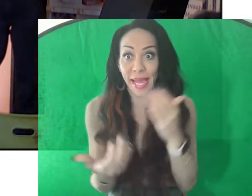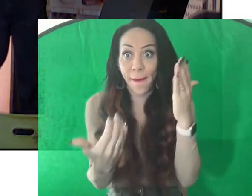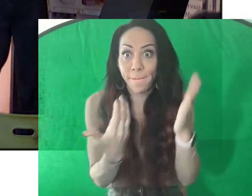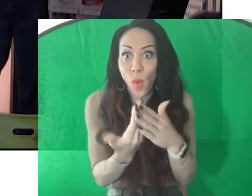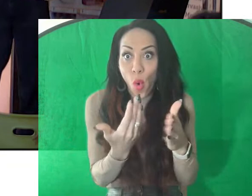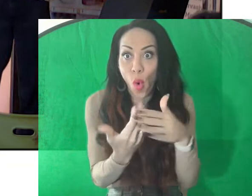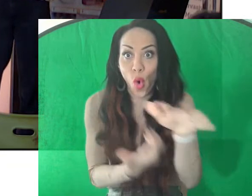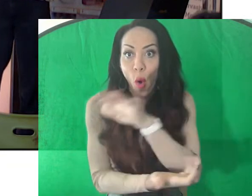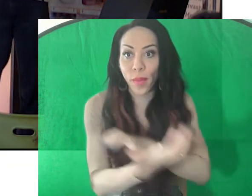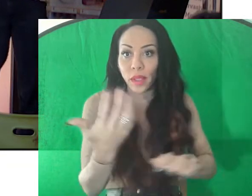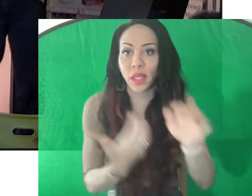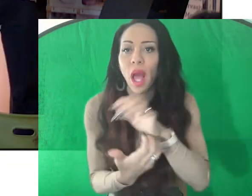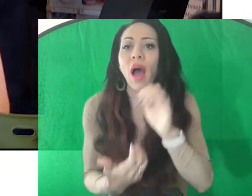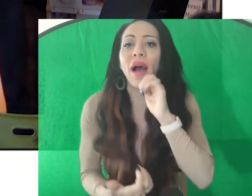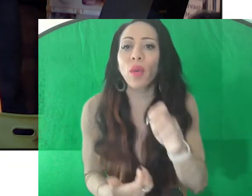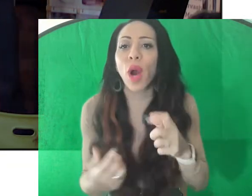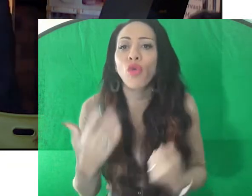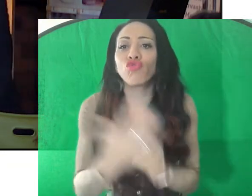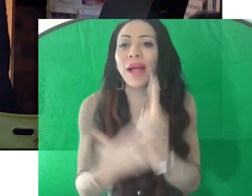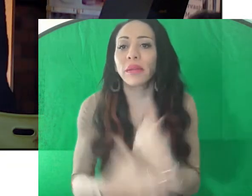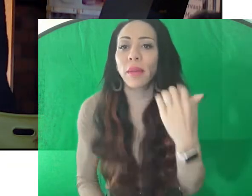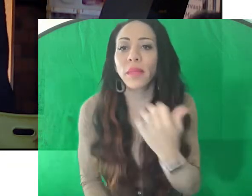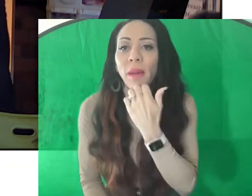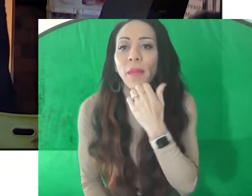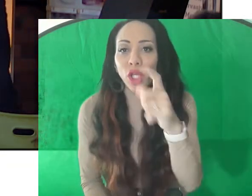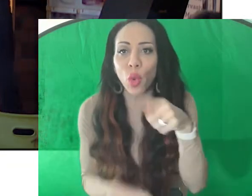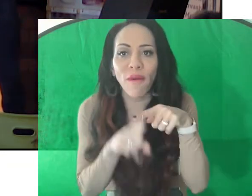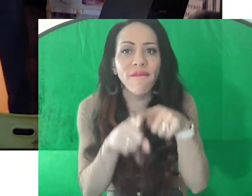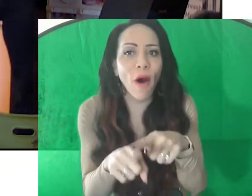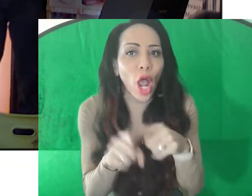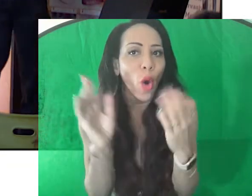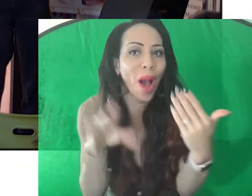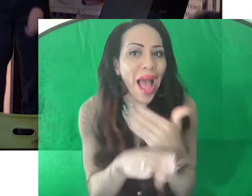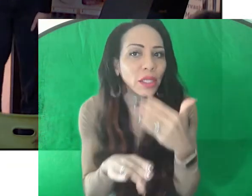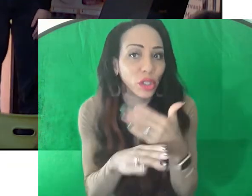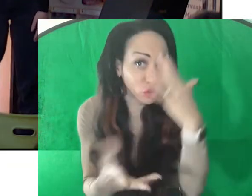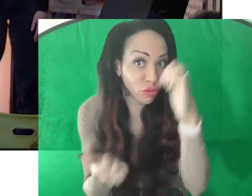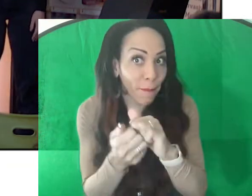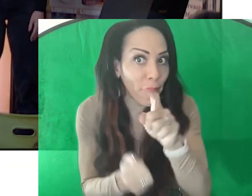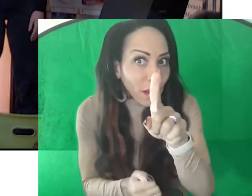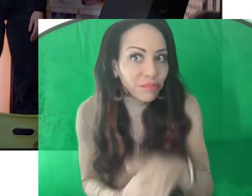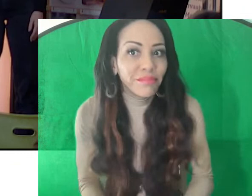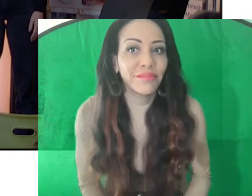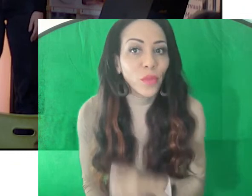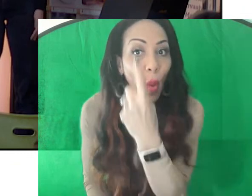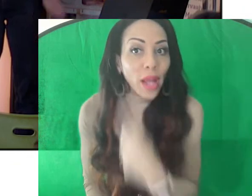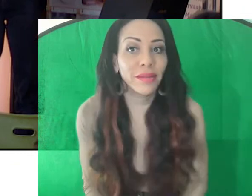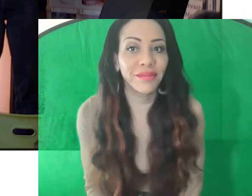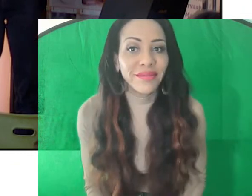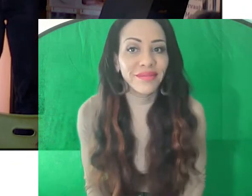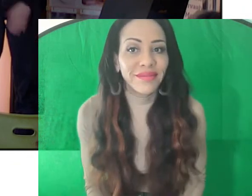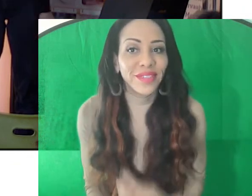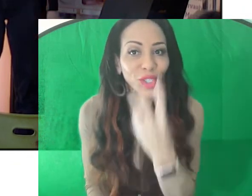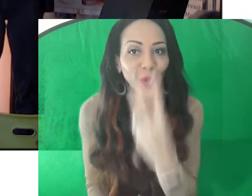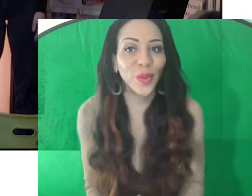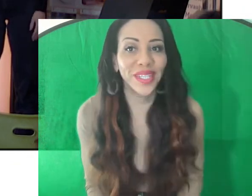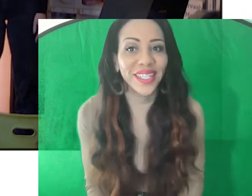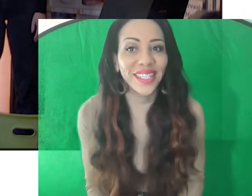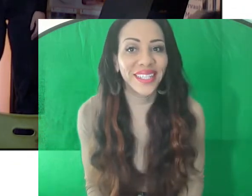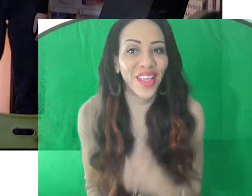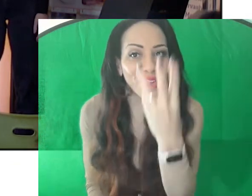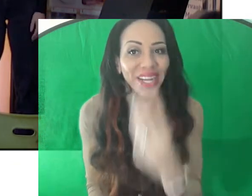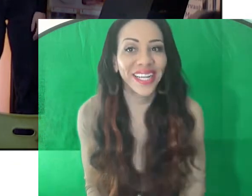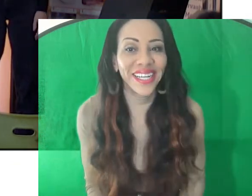call out the numbers at random, and you're going to do those actions. Yes? Okay, so I'll start easy. 1, 2,